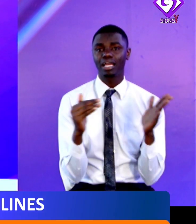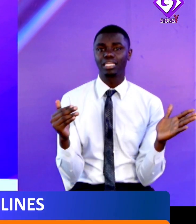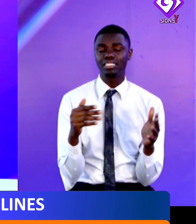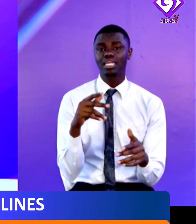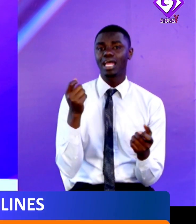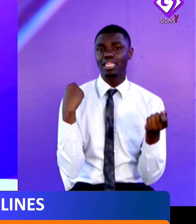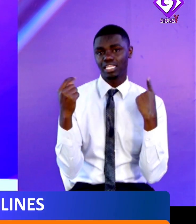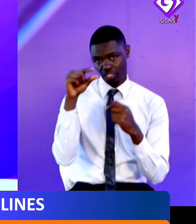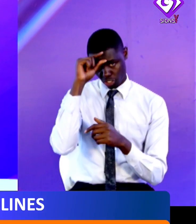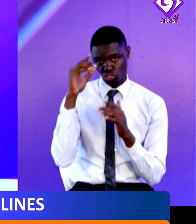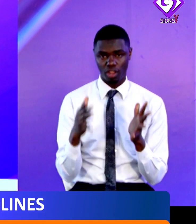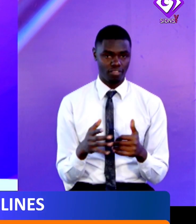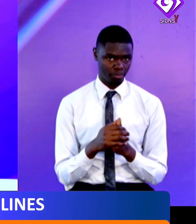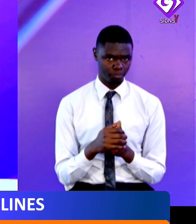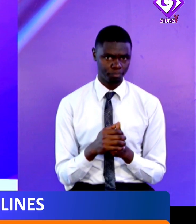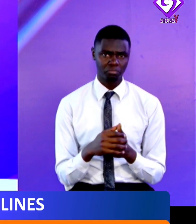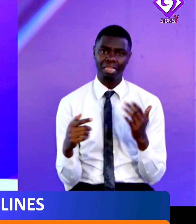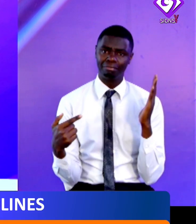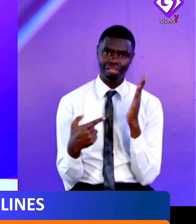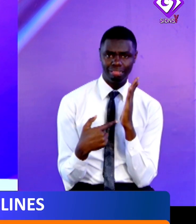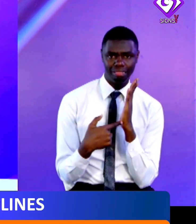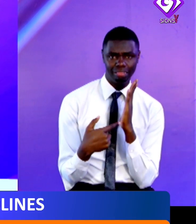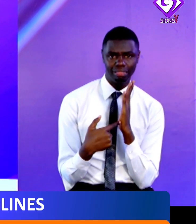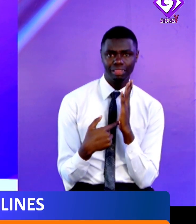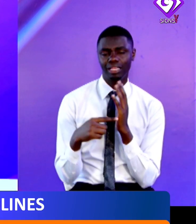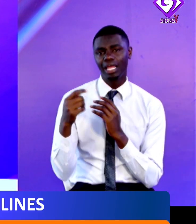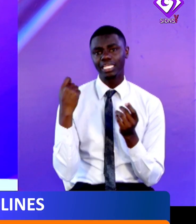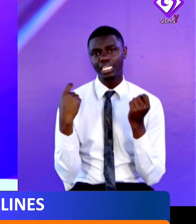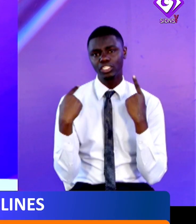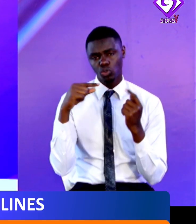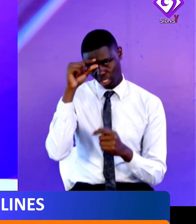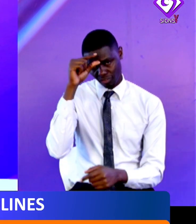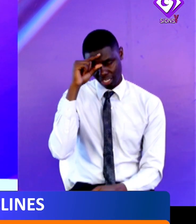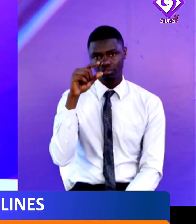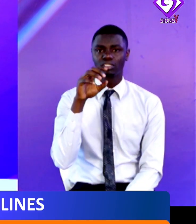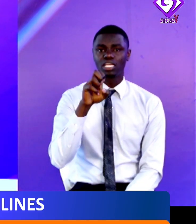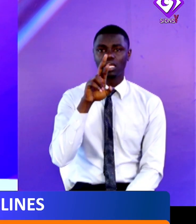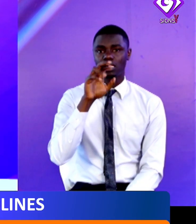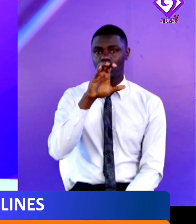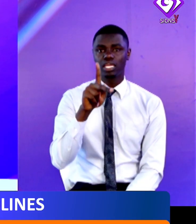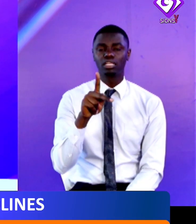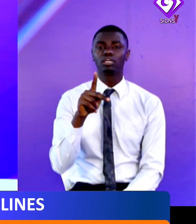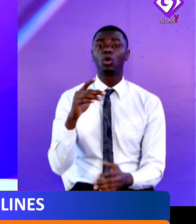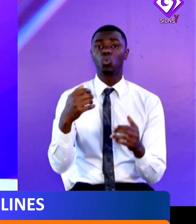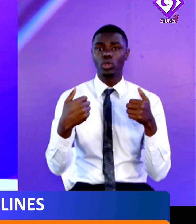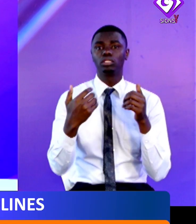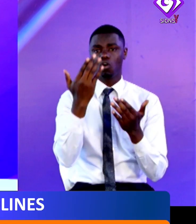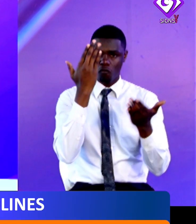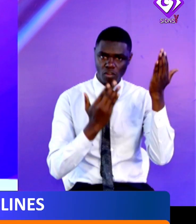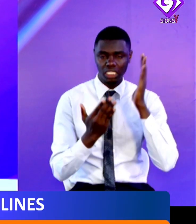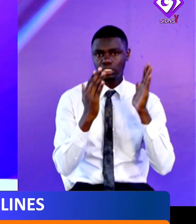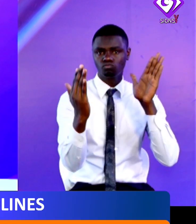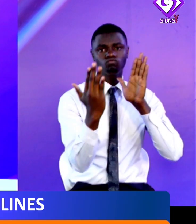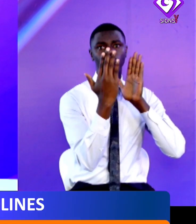the Kericho governor on a technicality, and the Kericho governor Eric Mutai will again face senators today